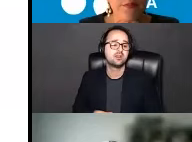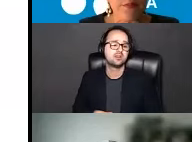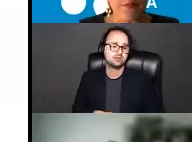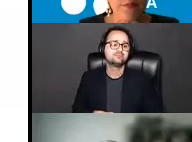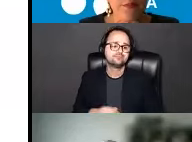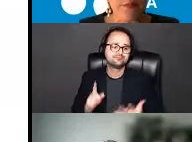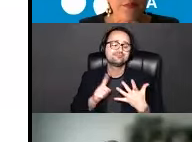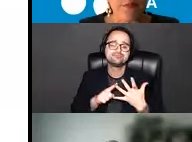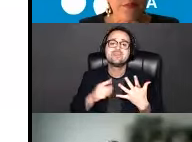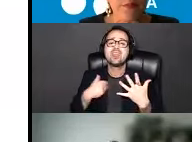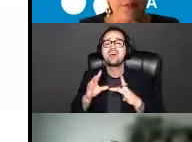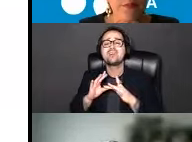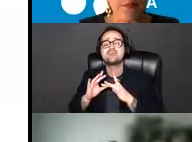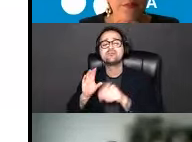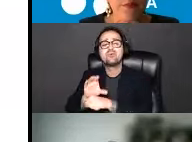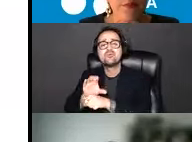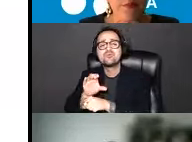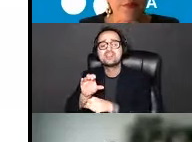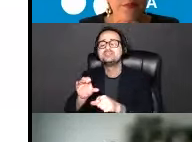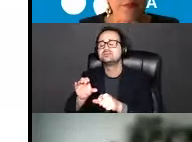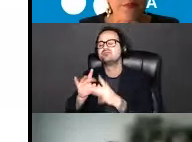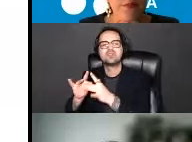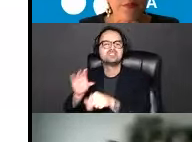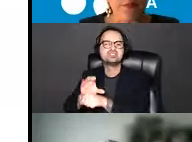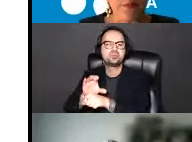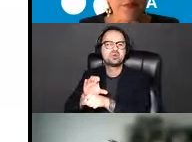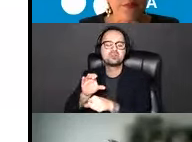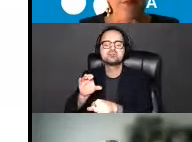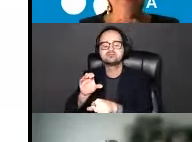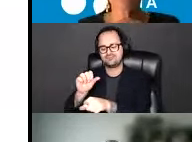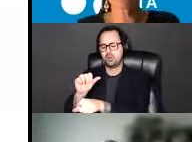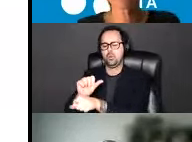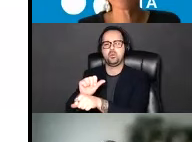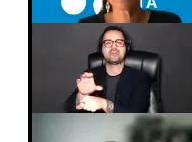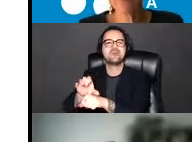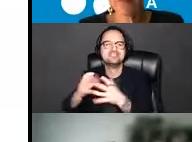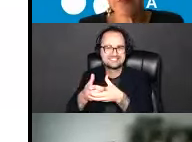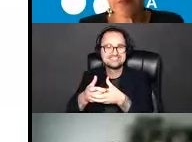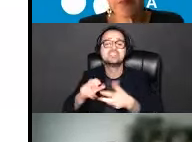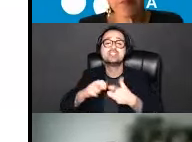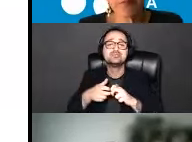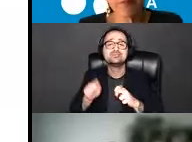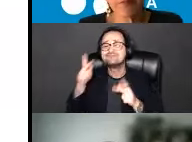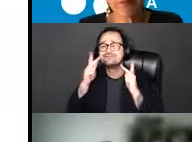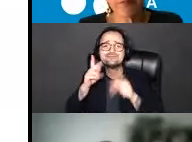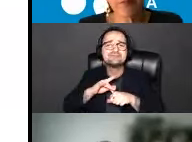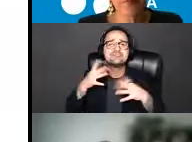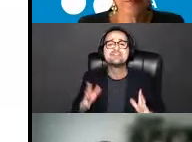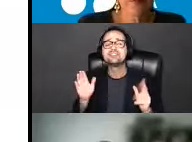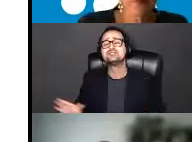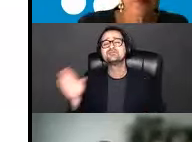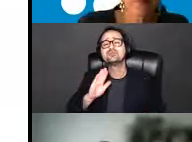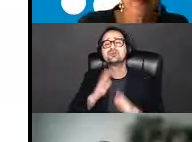issues. There's workforce shortages. I'm sure you've heard about that. You may have experienced the pain of that yourselves and your communities.